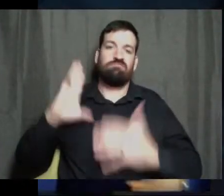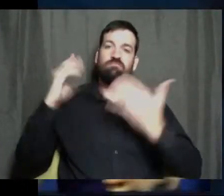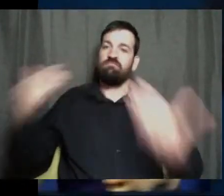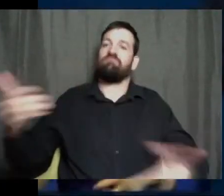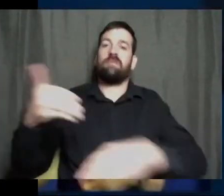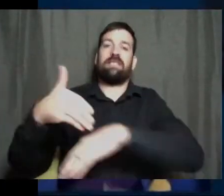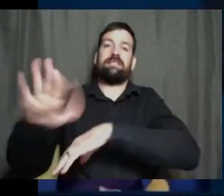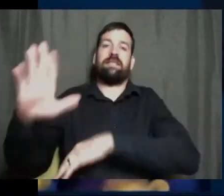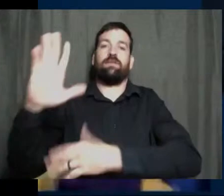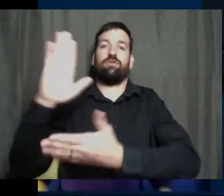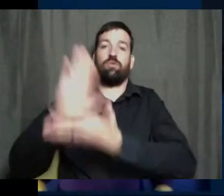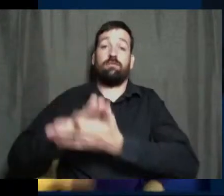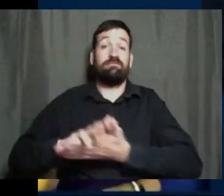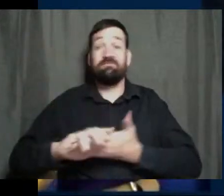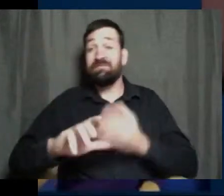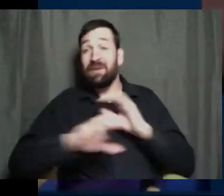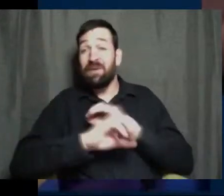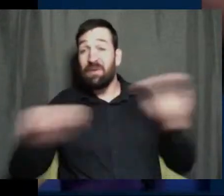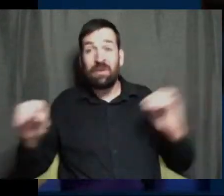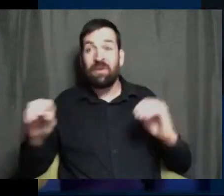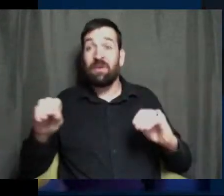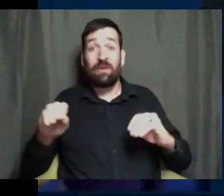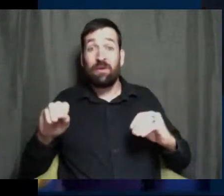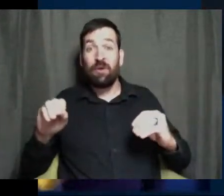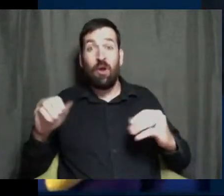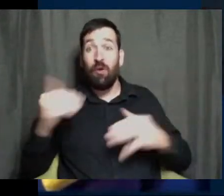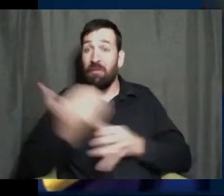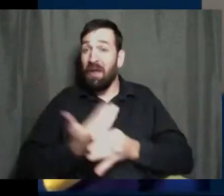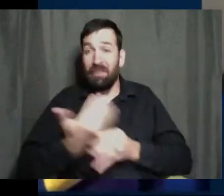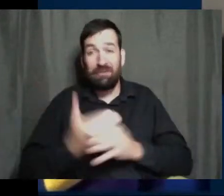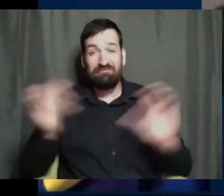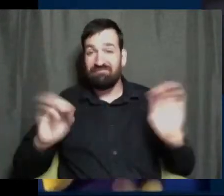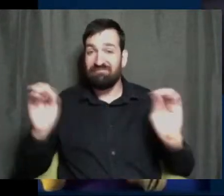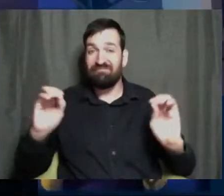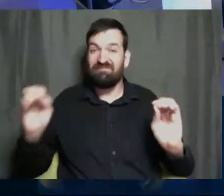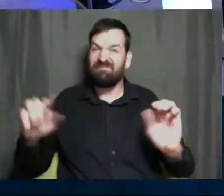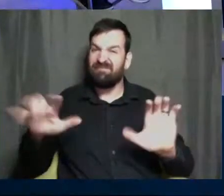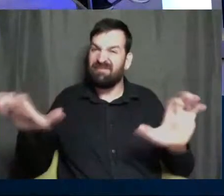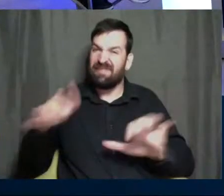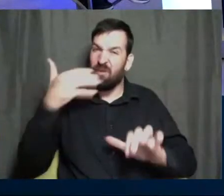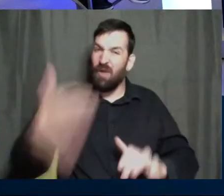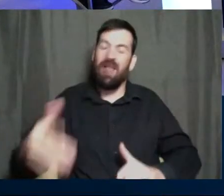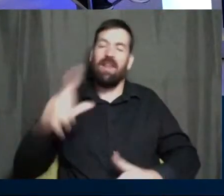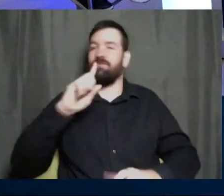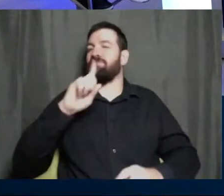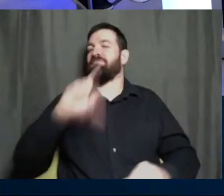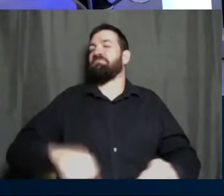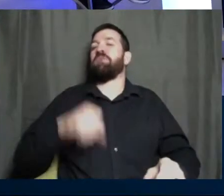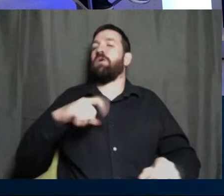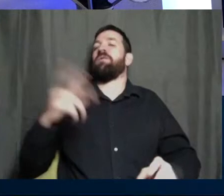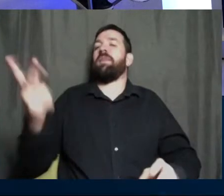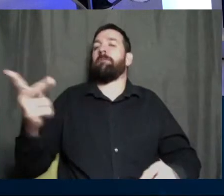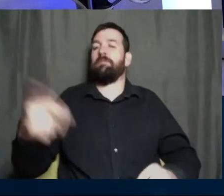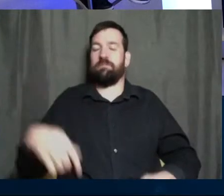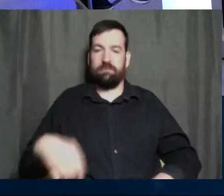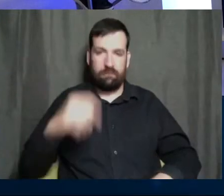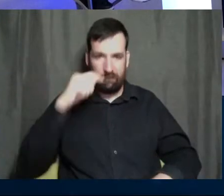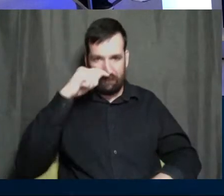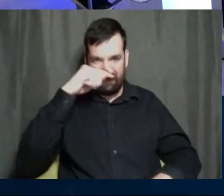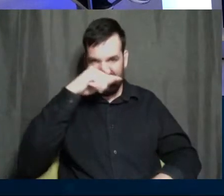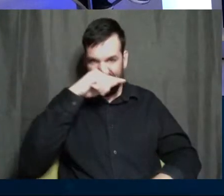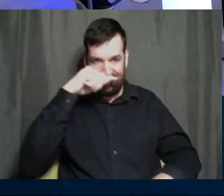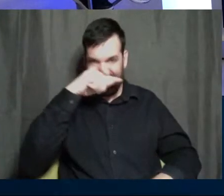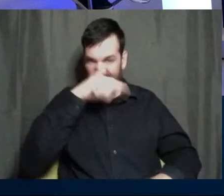she didn't even flinch, Sunny, right there. So she did pretty darn good. I was proud of them. So trying to get the first of our